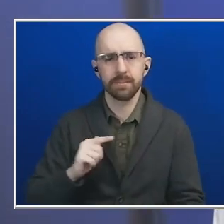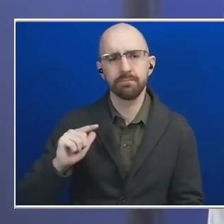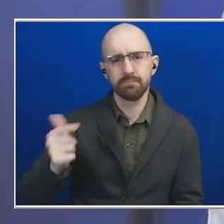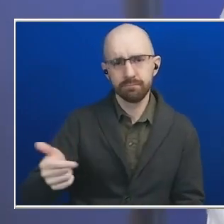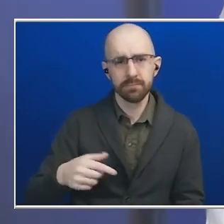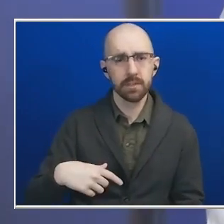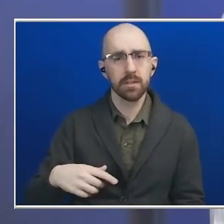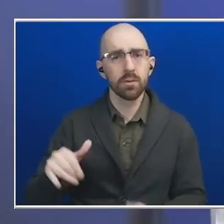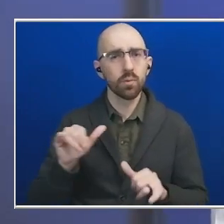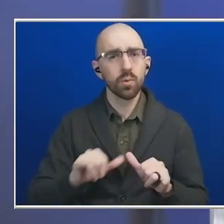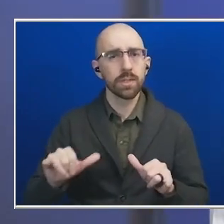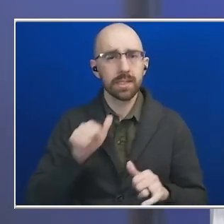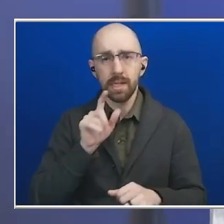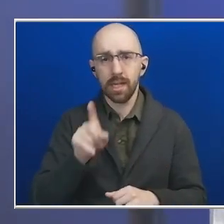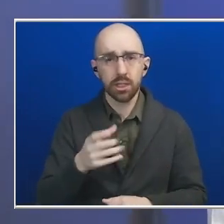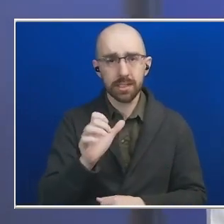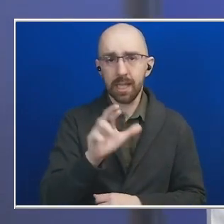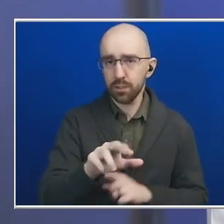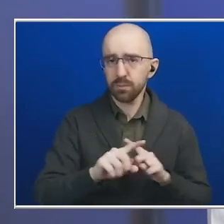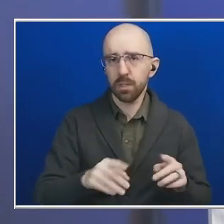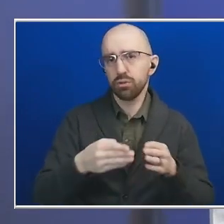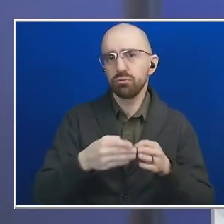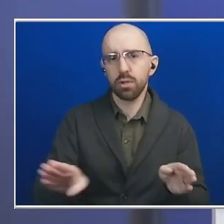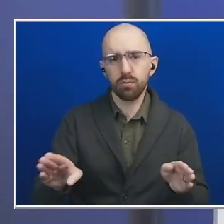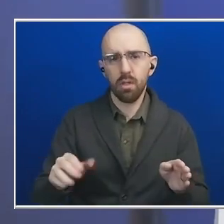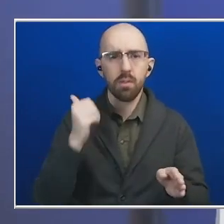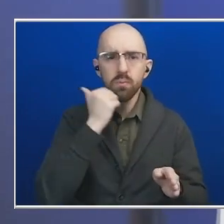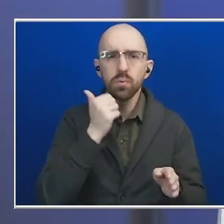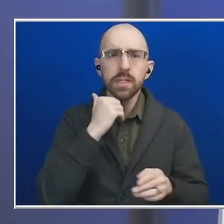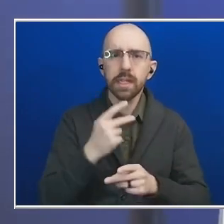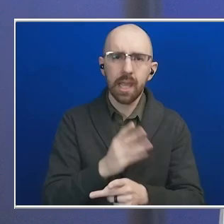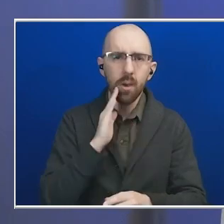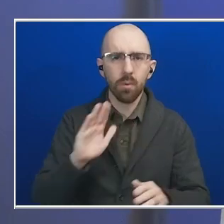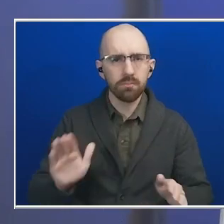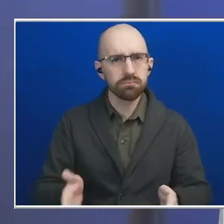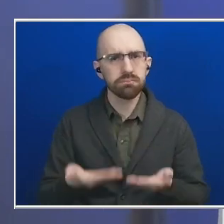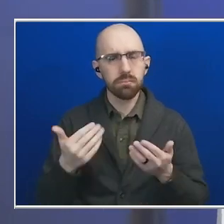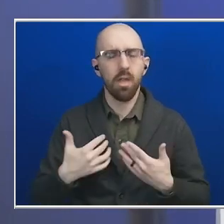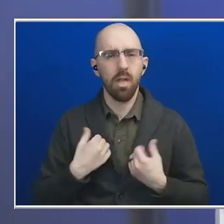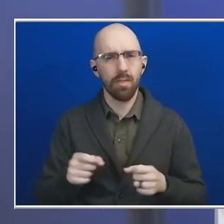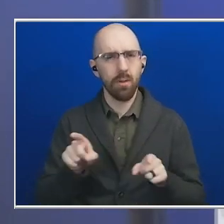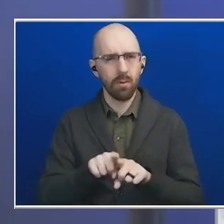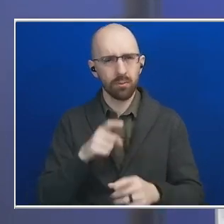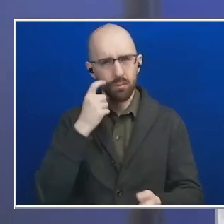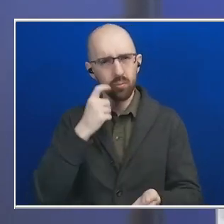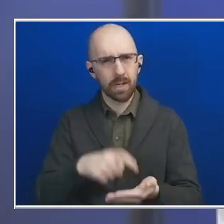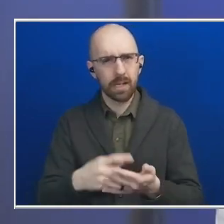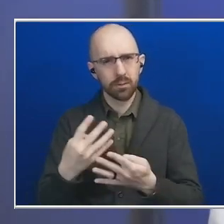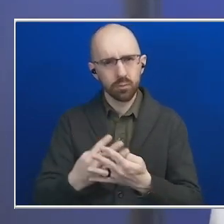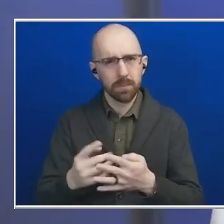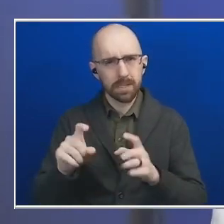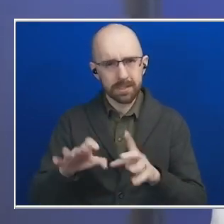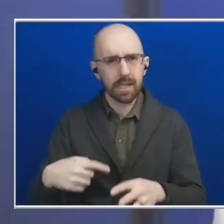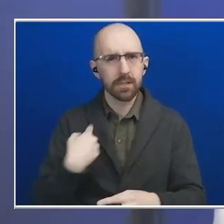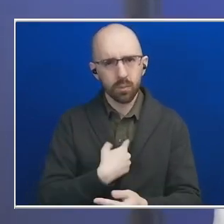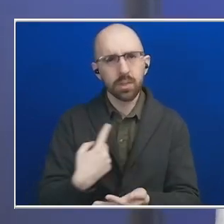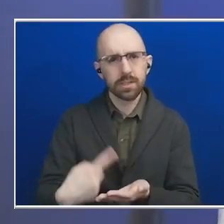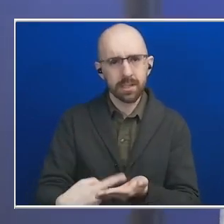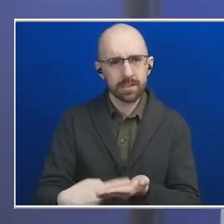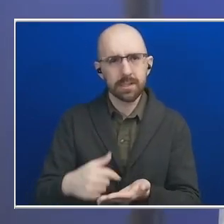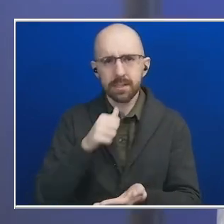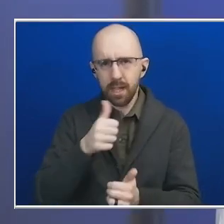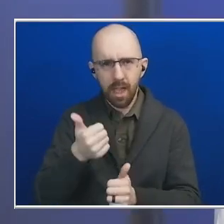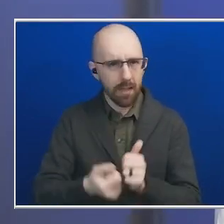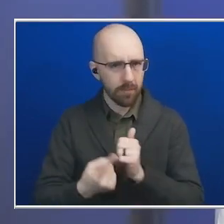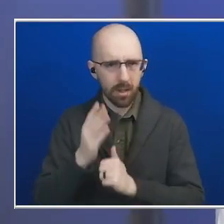screenings, but just in general, is going to be what helps promote your health. I think also recognizing some of the screening tests we're talking about, not everybody is going to offer.